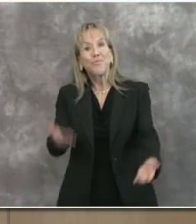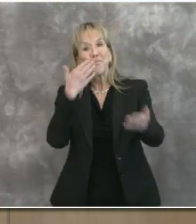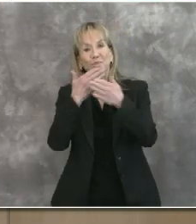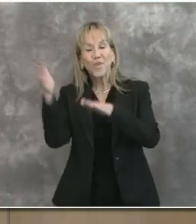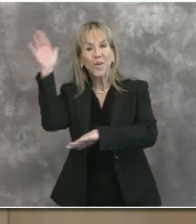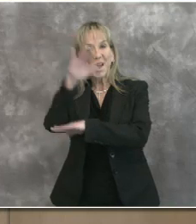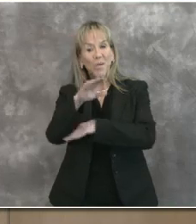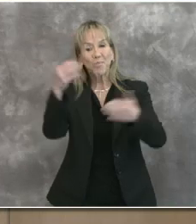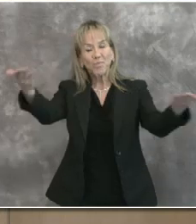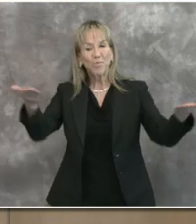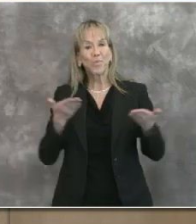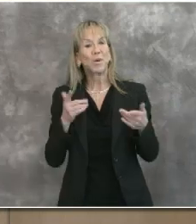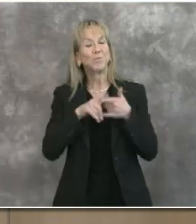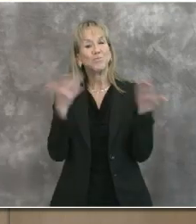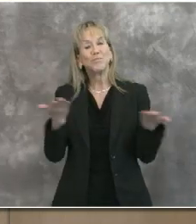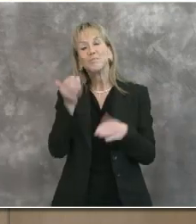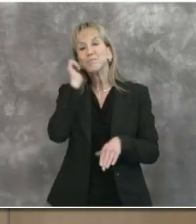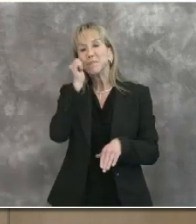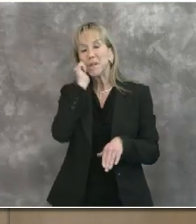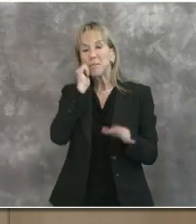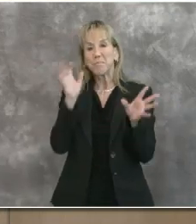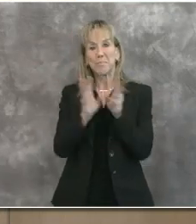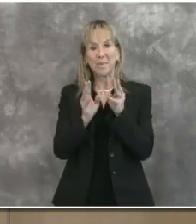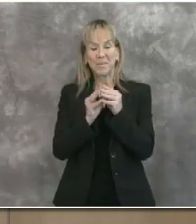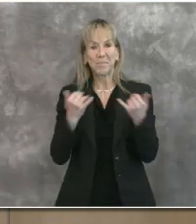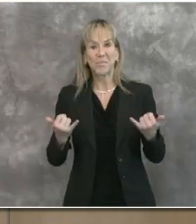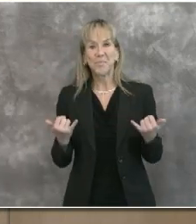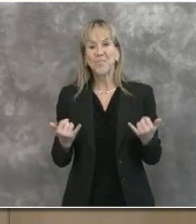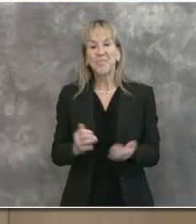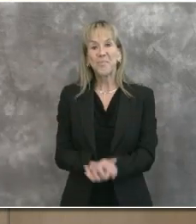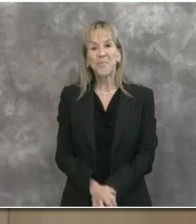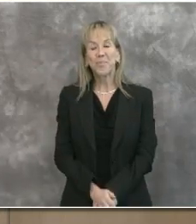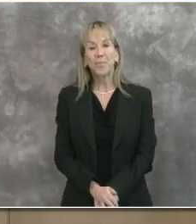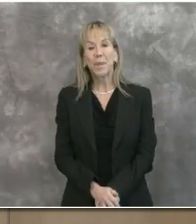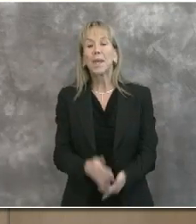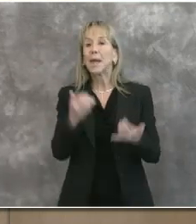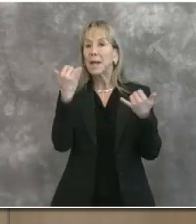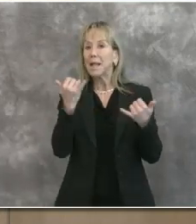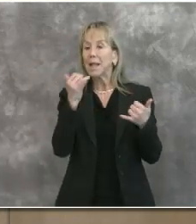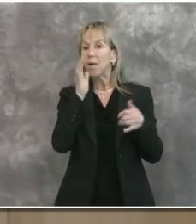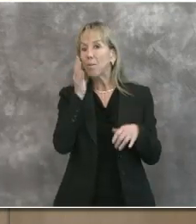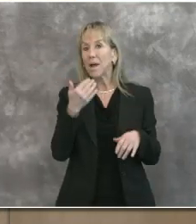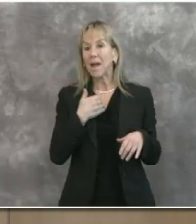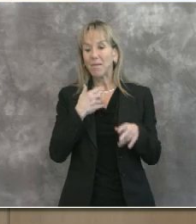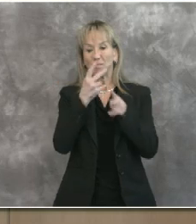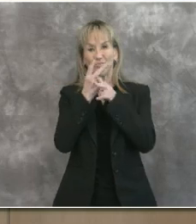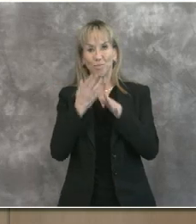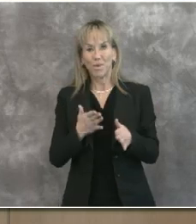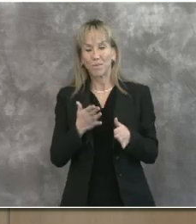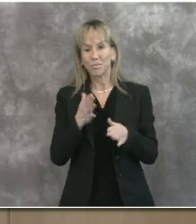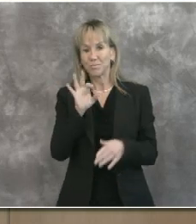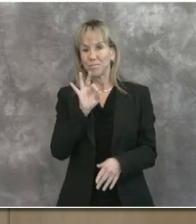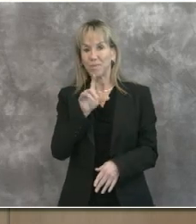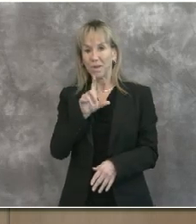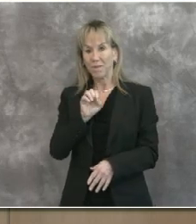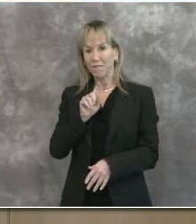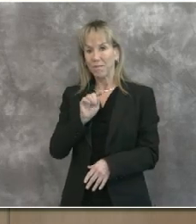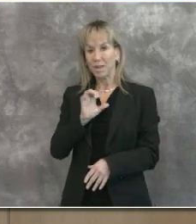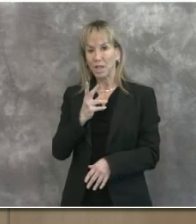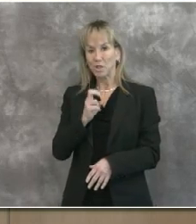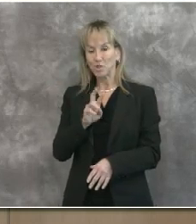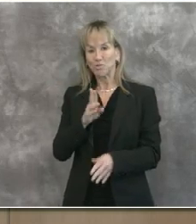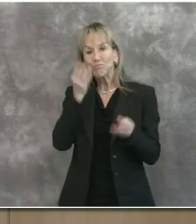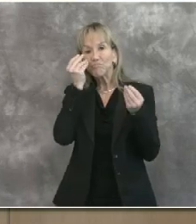Good afternoon and welcome to our daily media briefings. We're going to hear again from Supervisor Fletcher on an update on